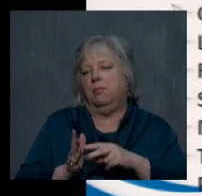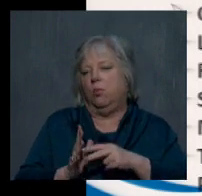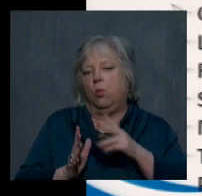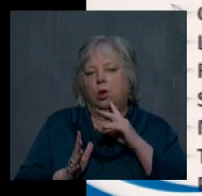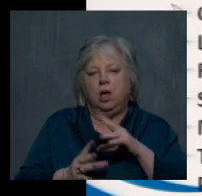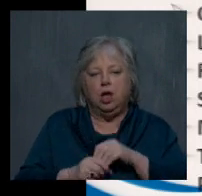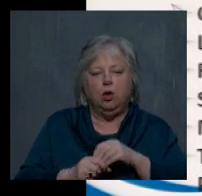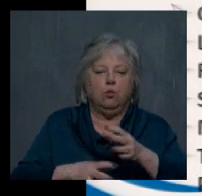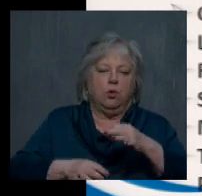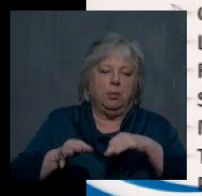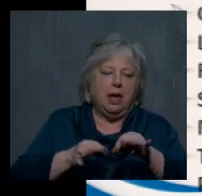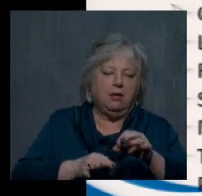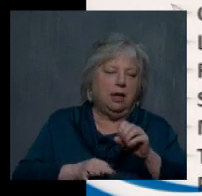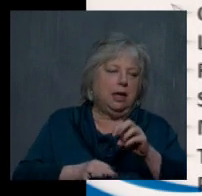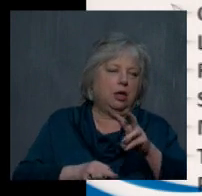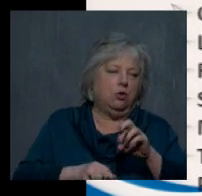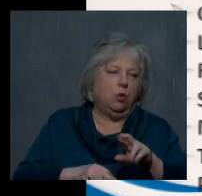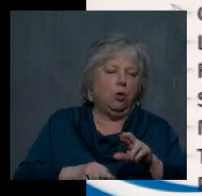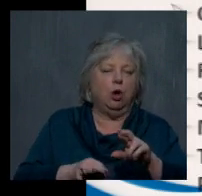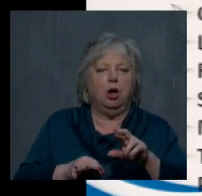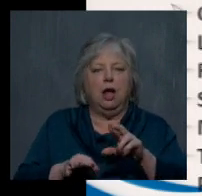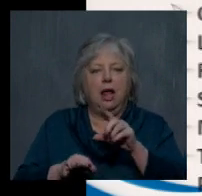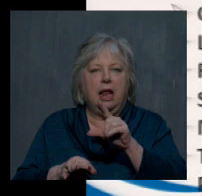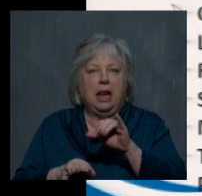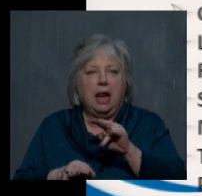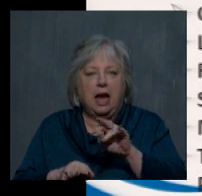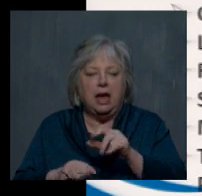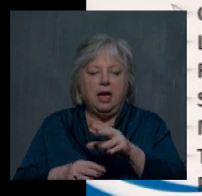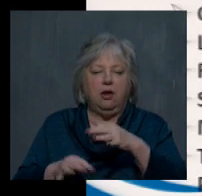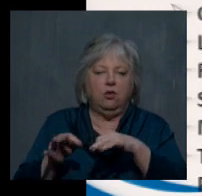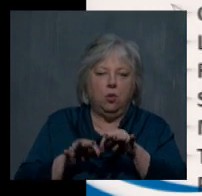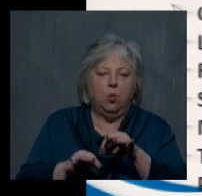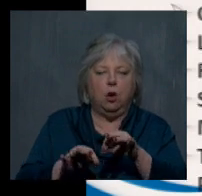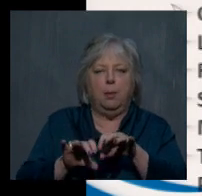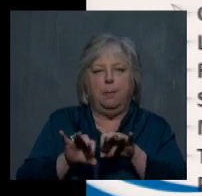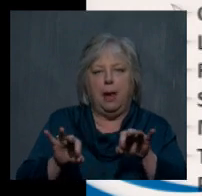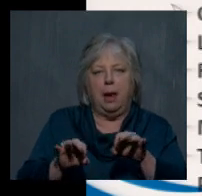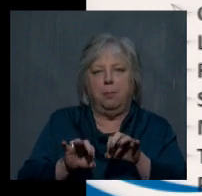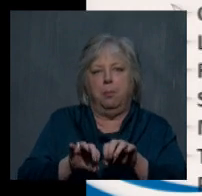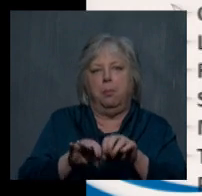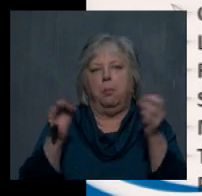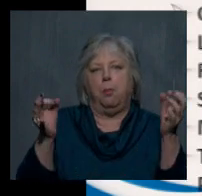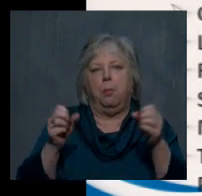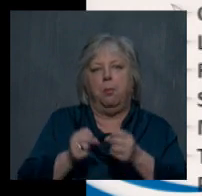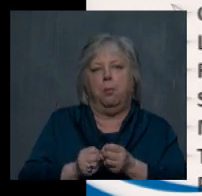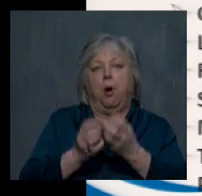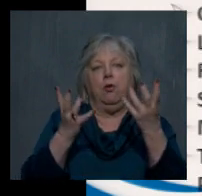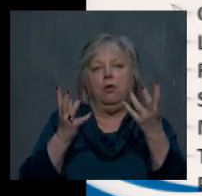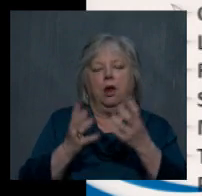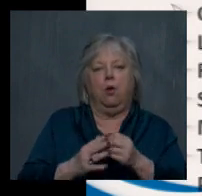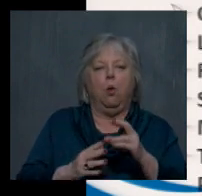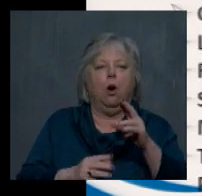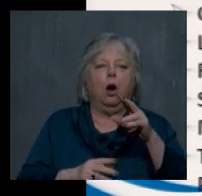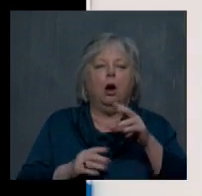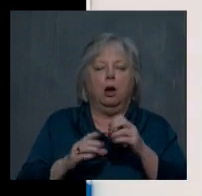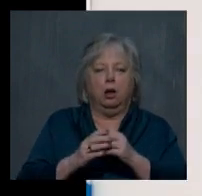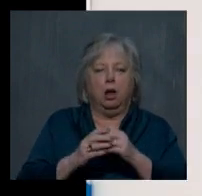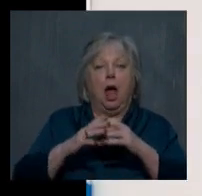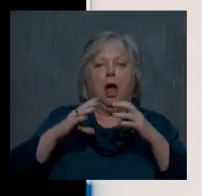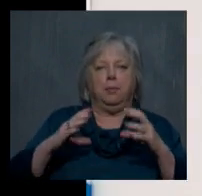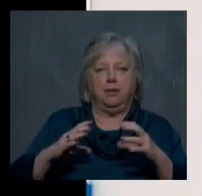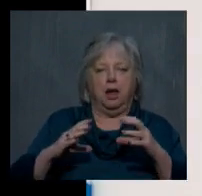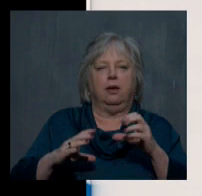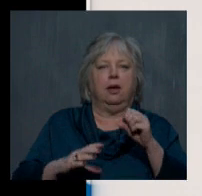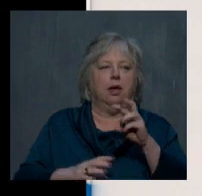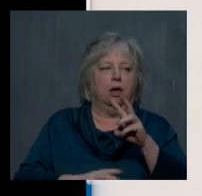sewers, lining sewers, sewer pipe bursting, and or upsizing sewers. If I could have the next